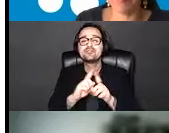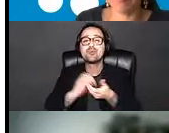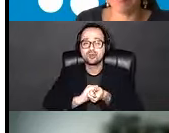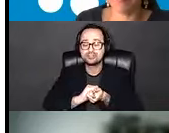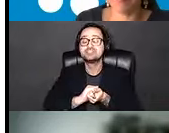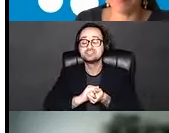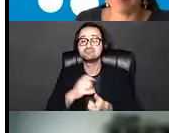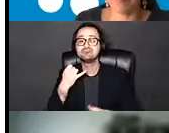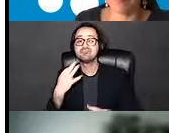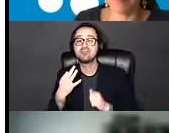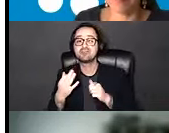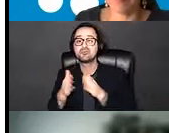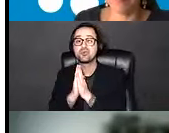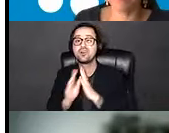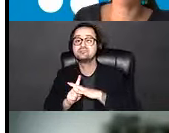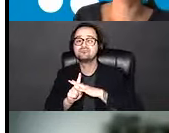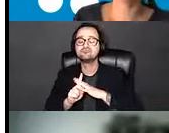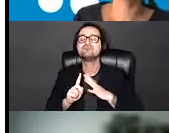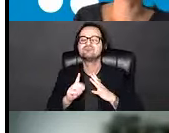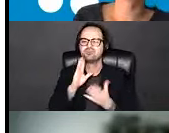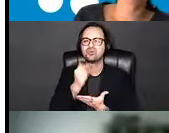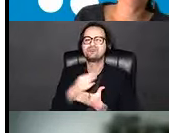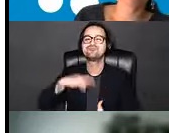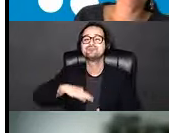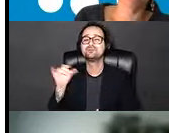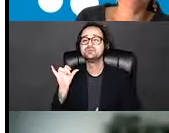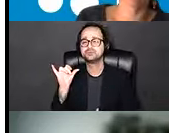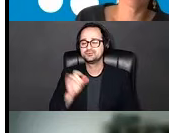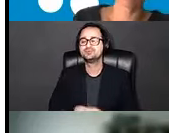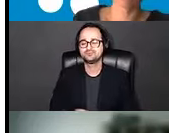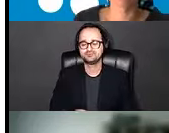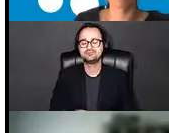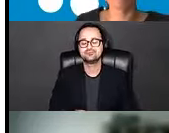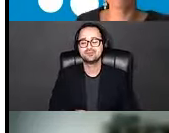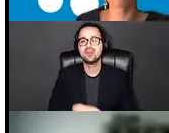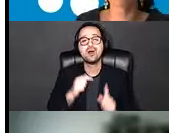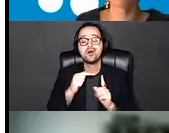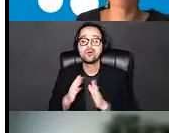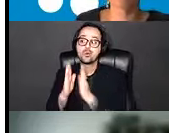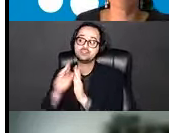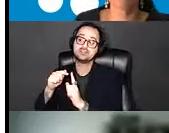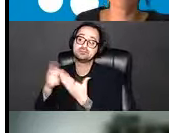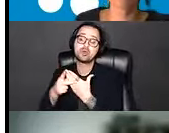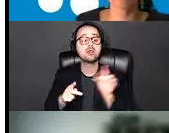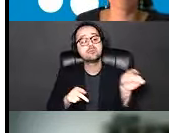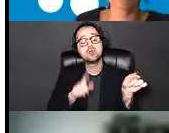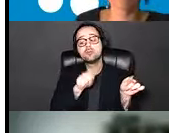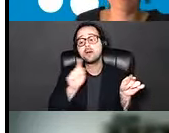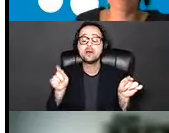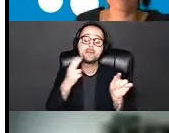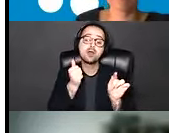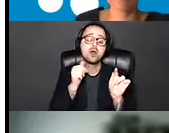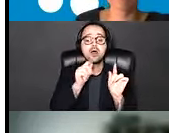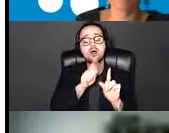request helps with all of that. So it's not, a request for one program here and one program there and one